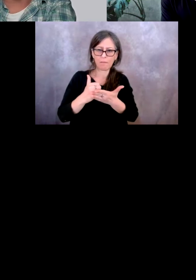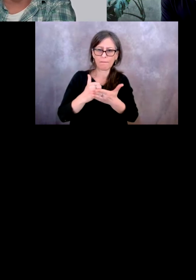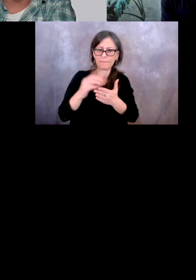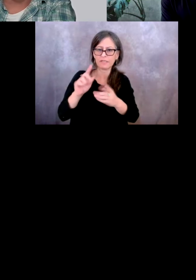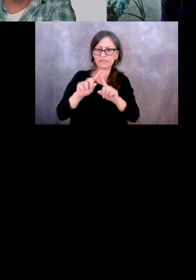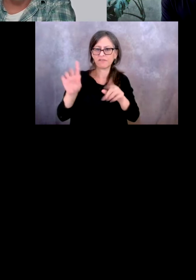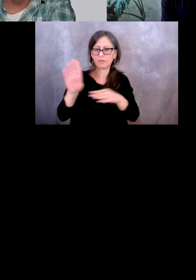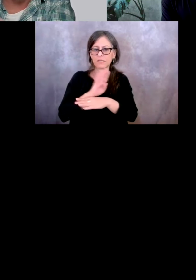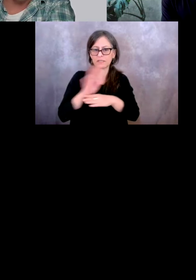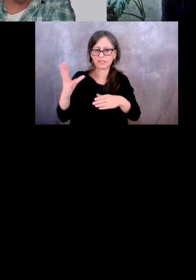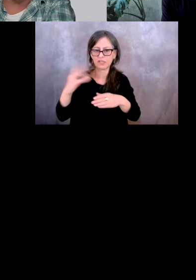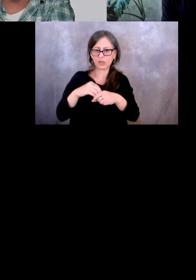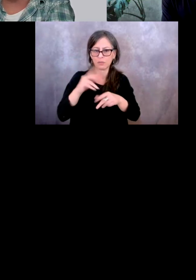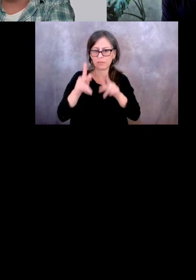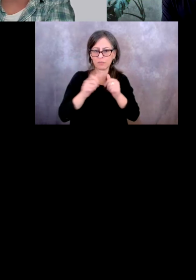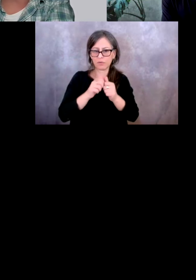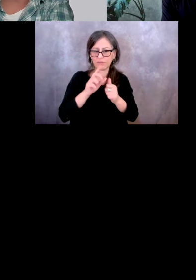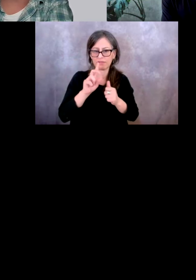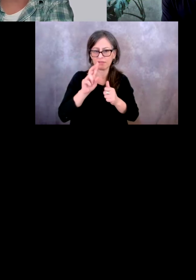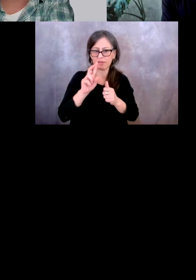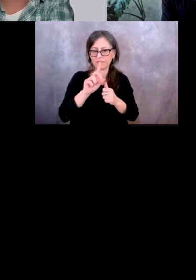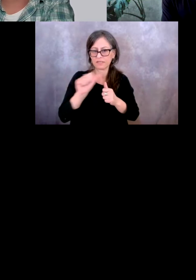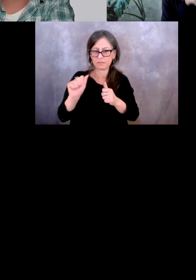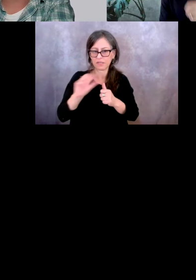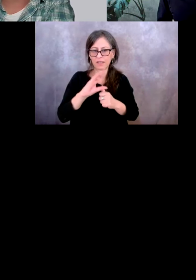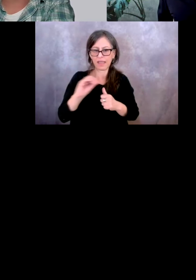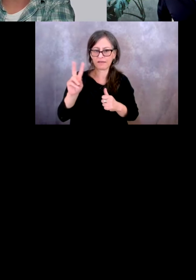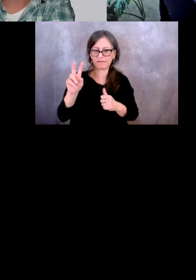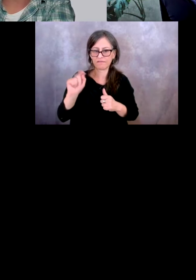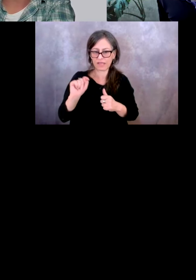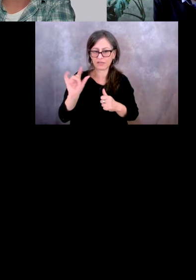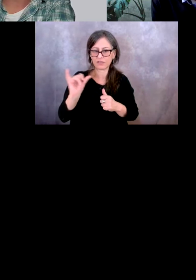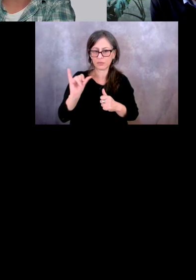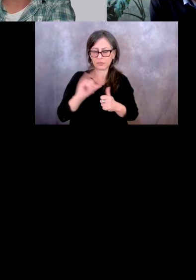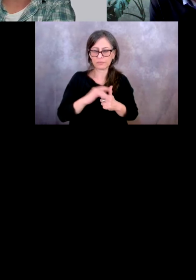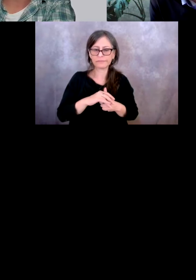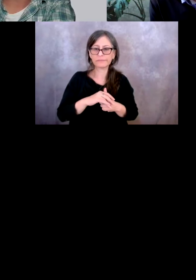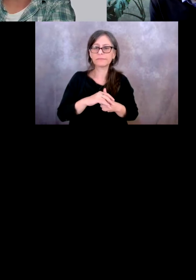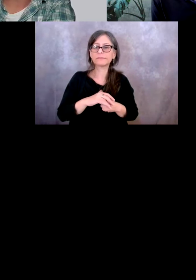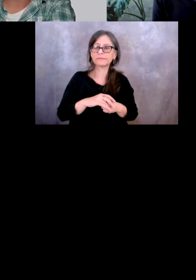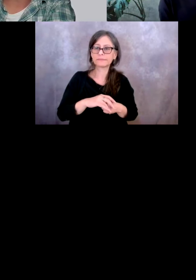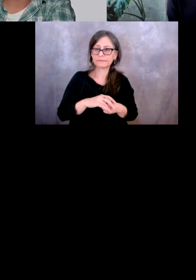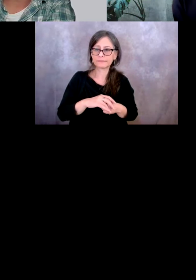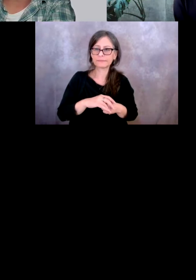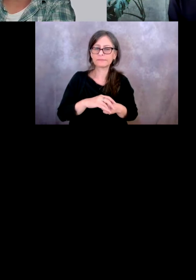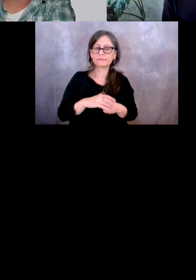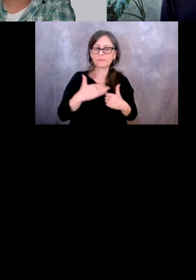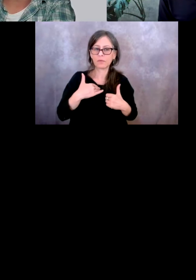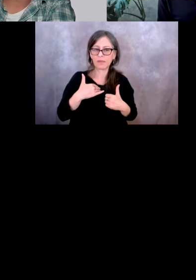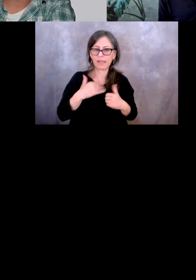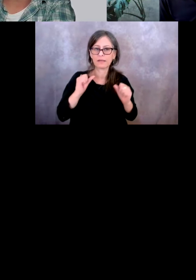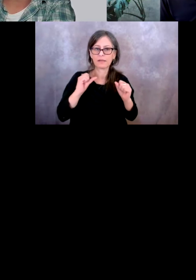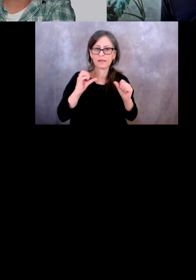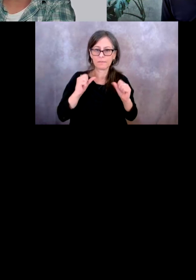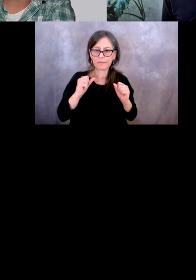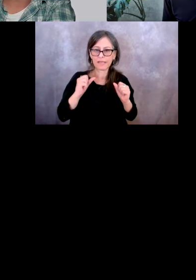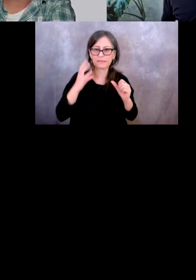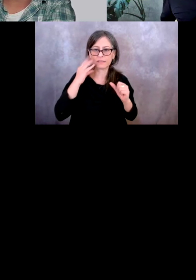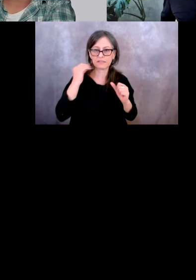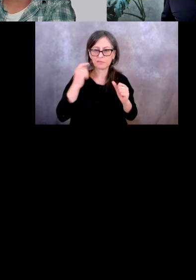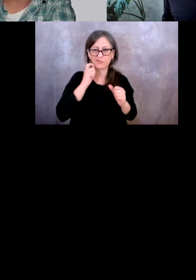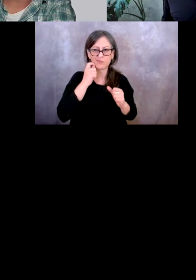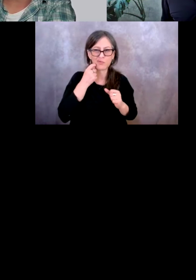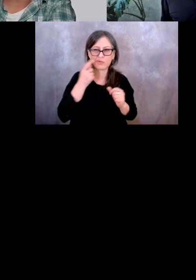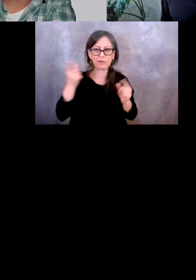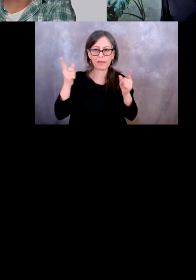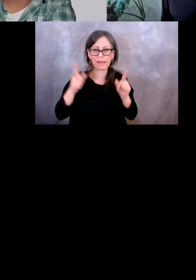employers be more inclusive to people with disabilities and veterans as well? Absolutely. So we had a really incredible experience and probably one of the coolest things I've